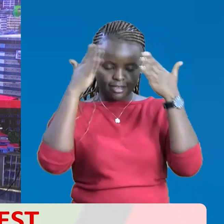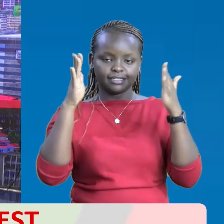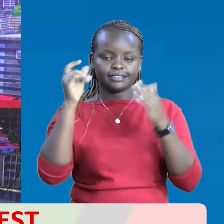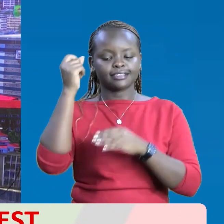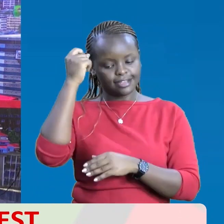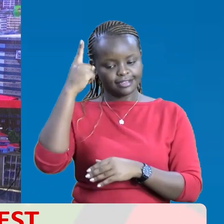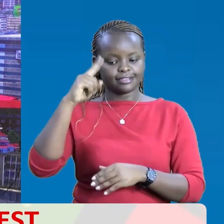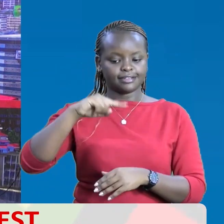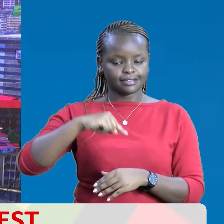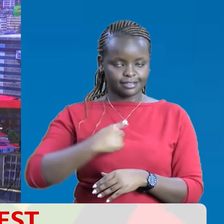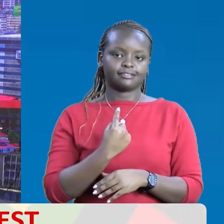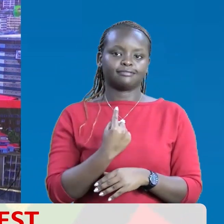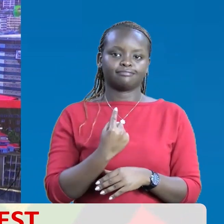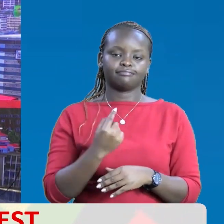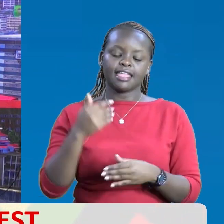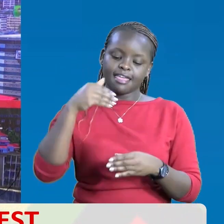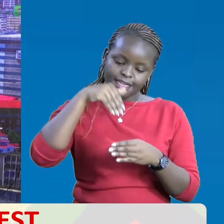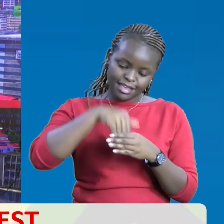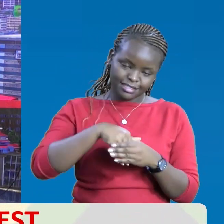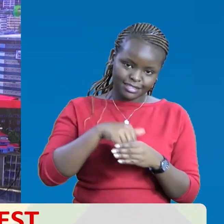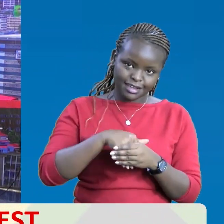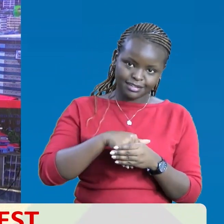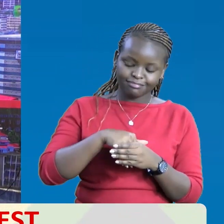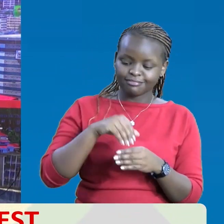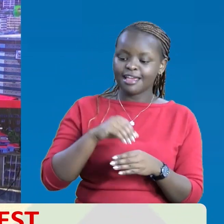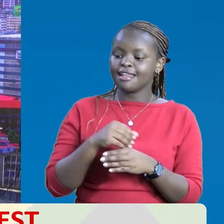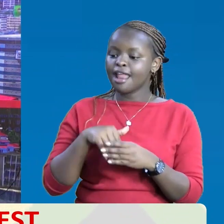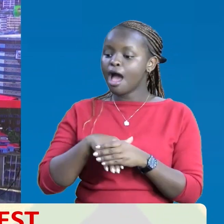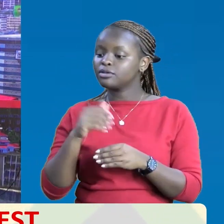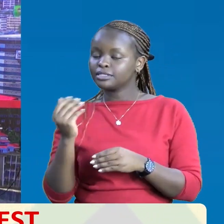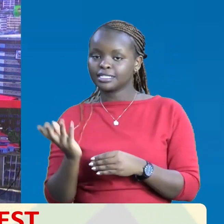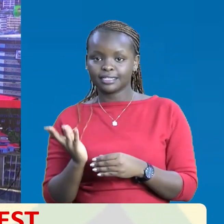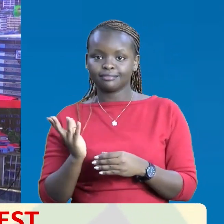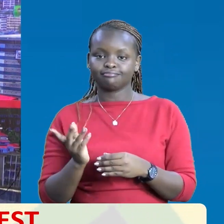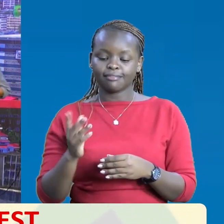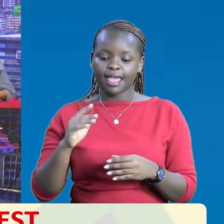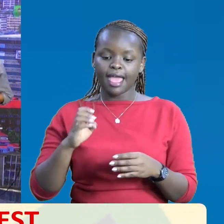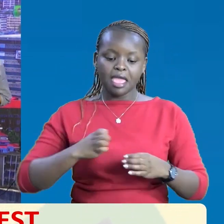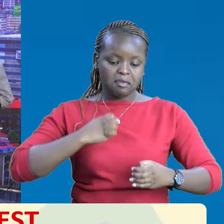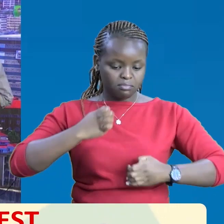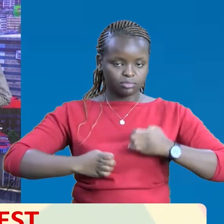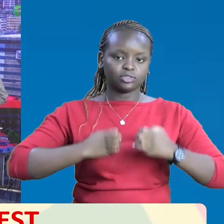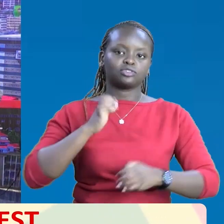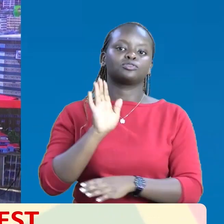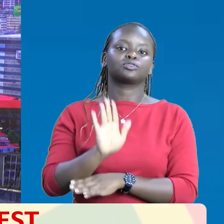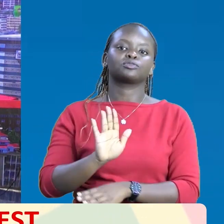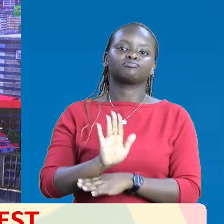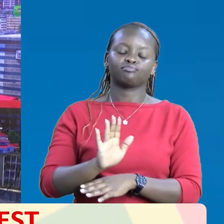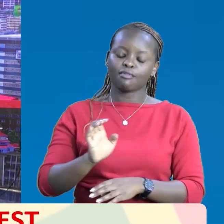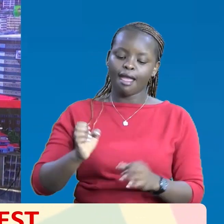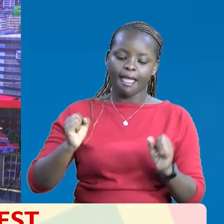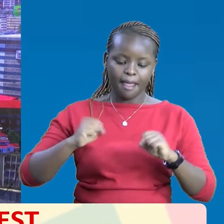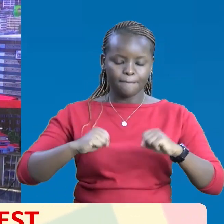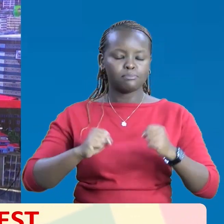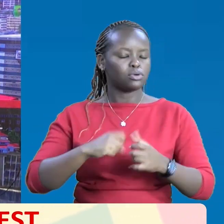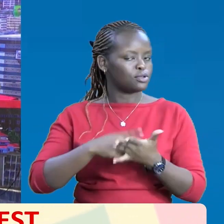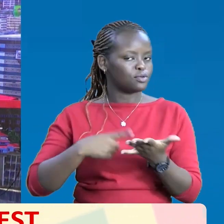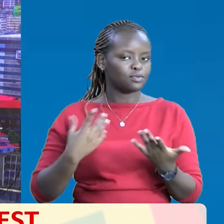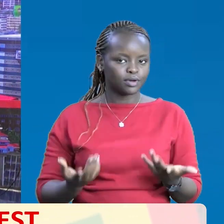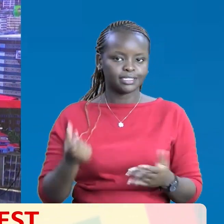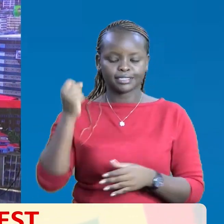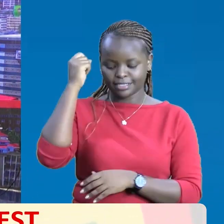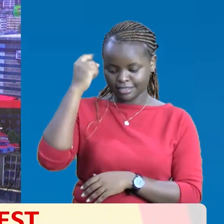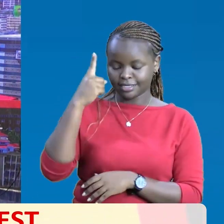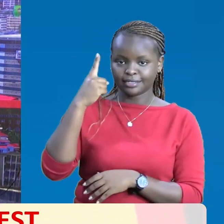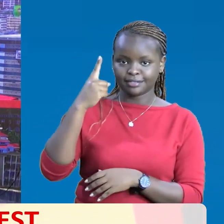one internally and externally. Ujue your own emotions, your own abilities, your own as if when you two